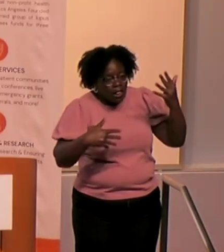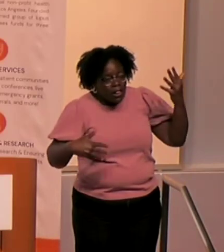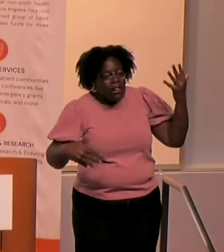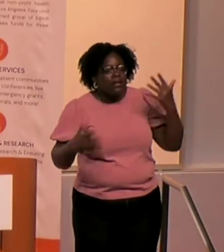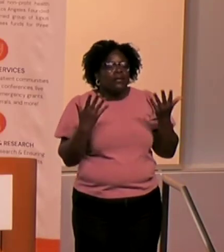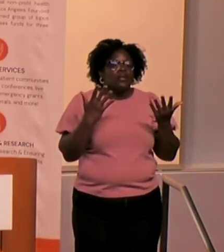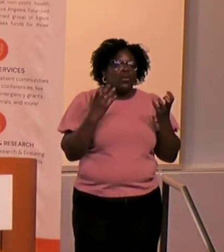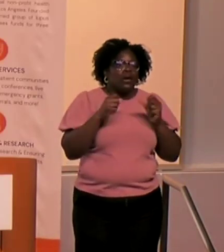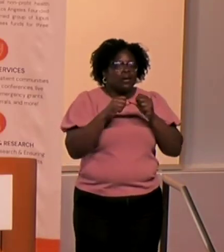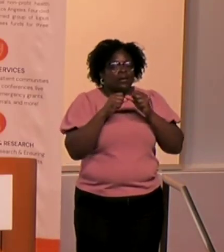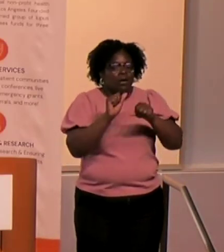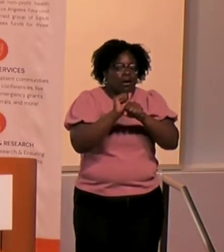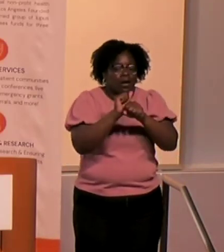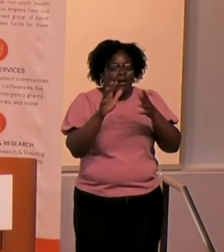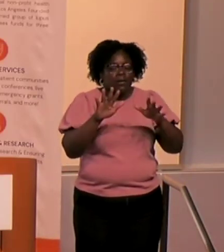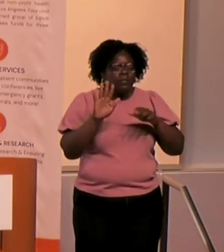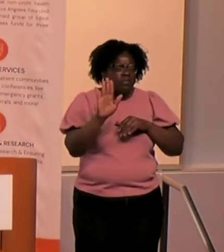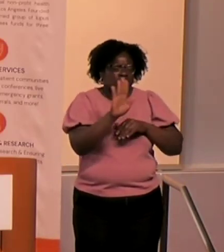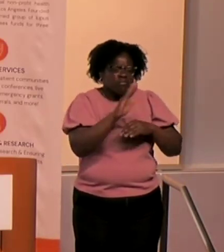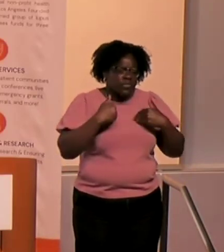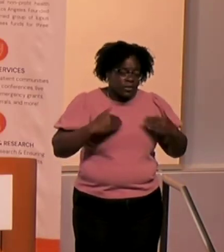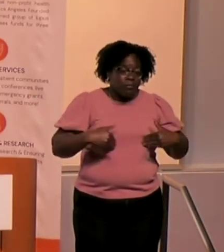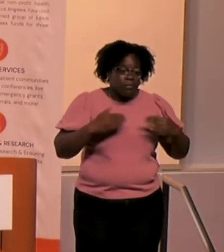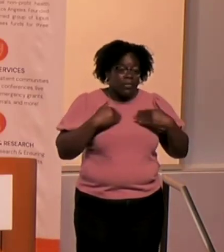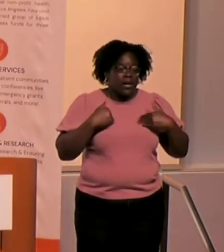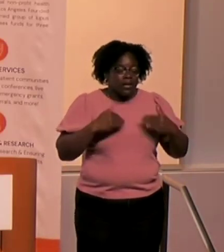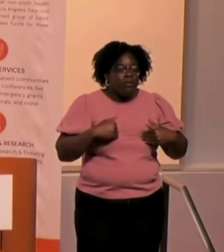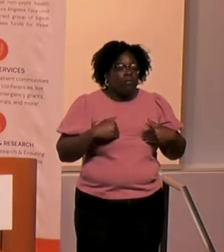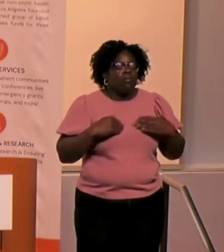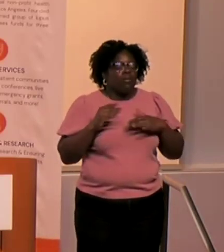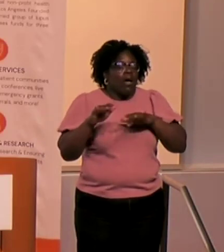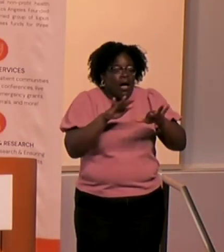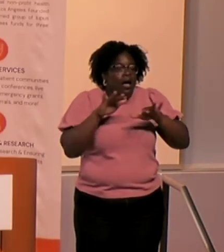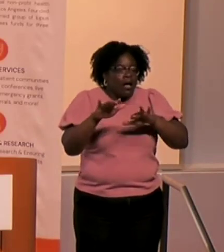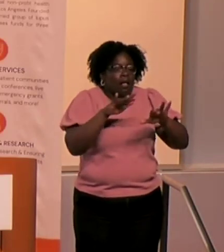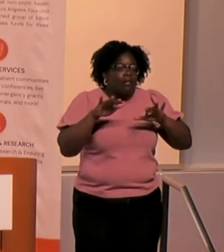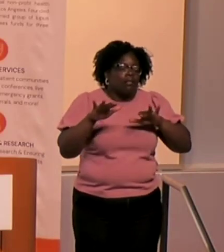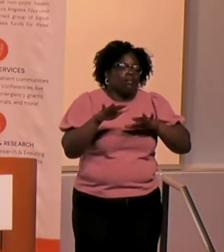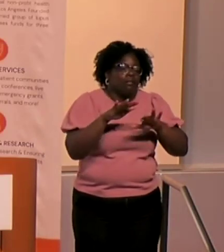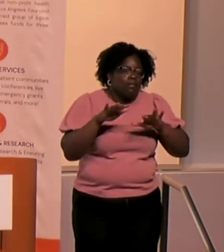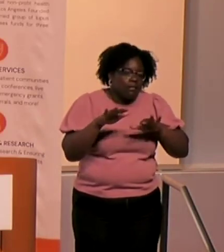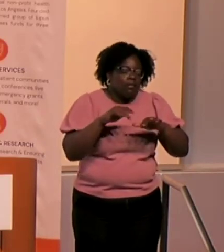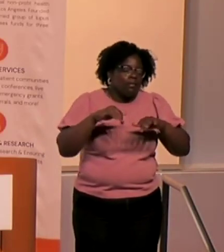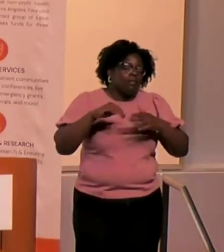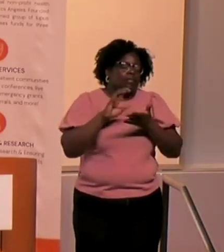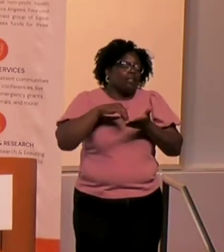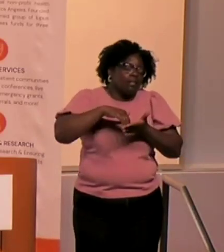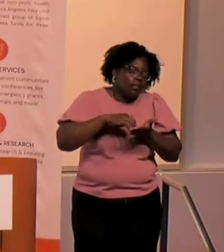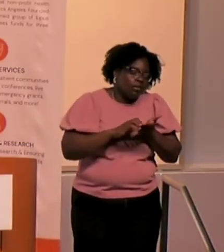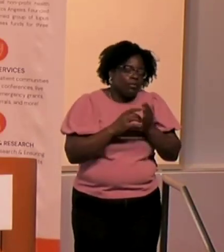but your body will catch up to you sooner than later, right? So you might as well, you know, kind of pace